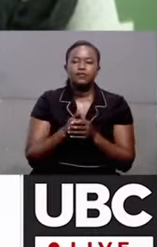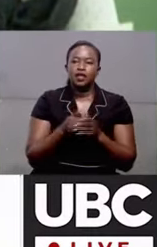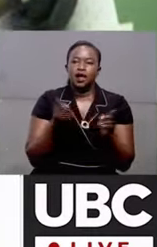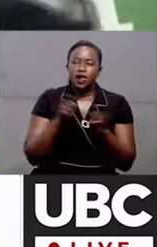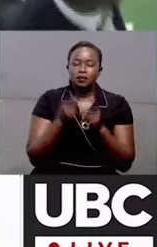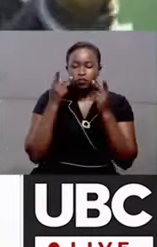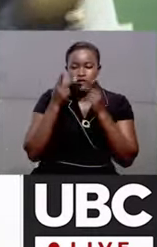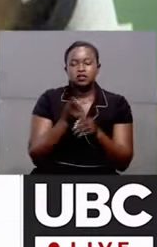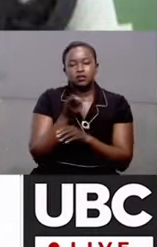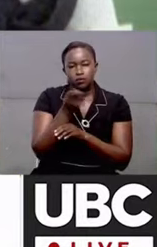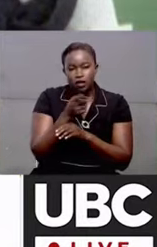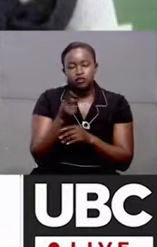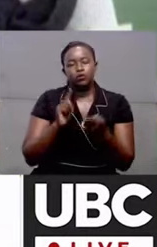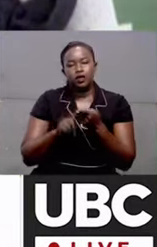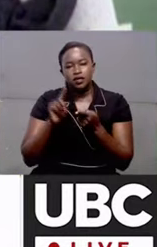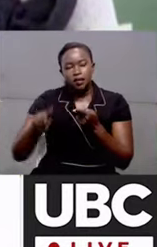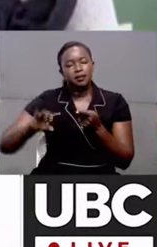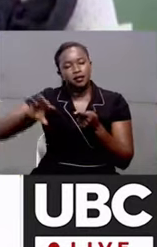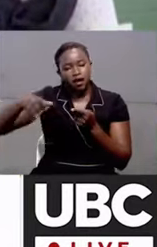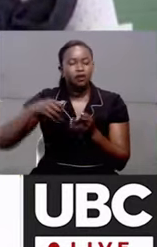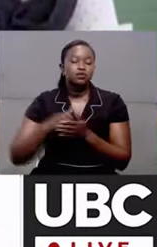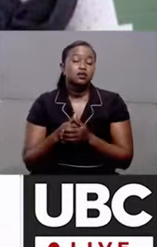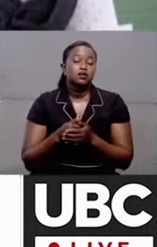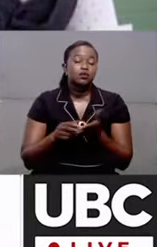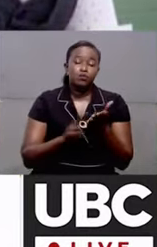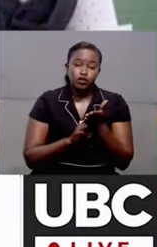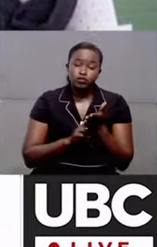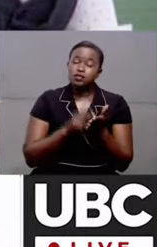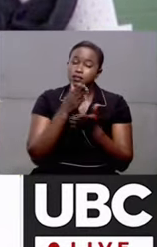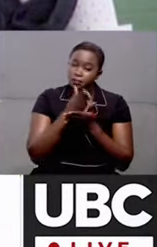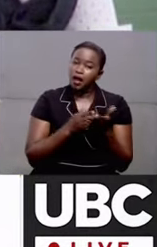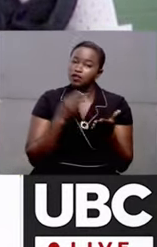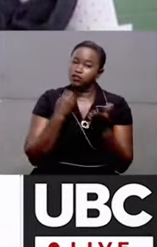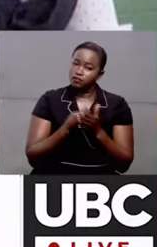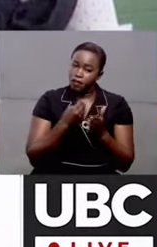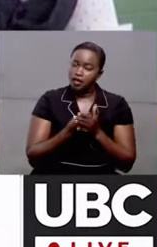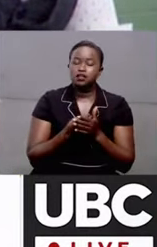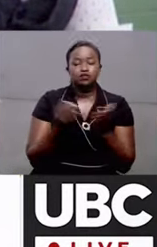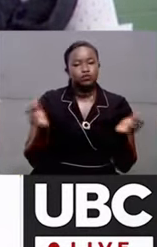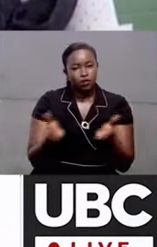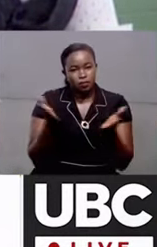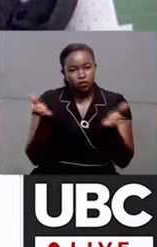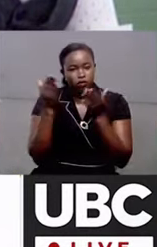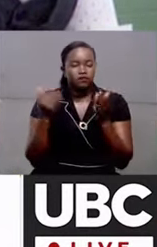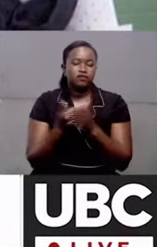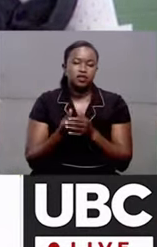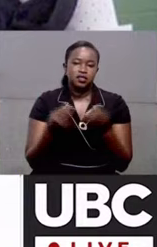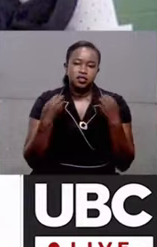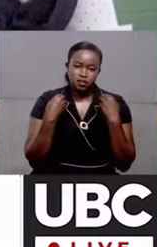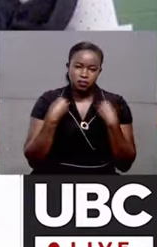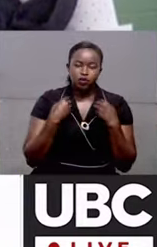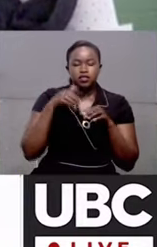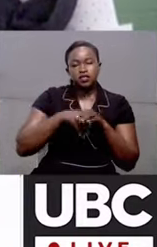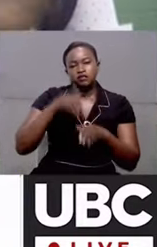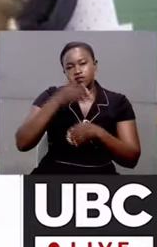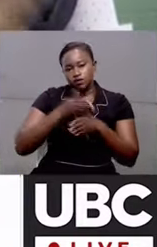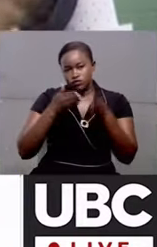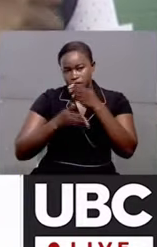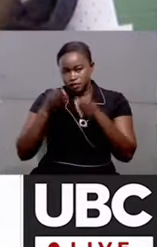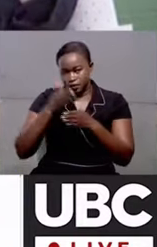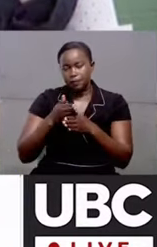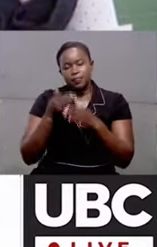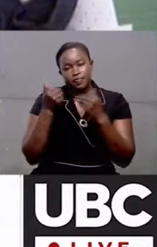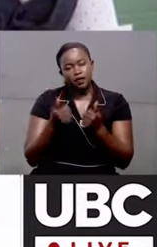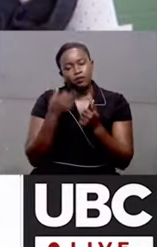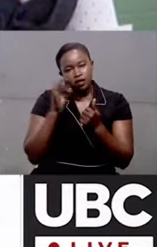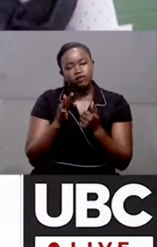Wakiso Entebbe municipality, and use part of these funds to improve sports infrastructure. And if you came up with